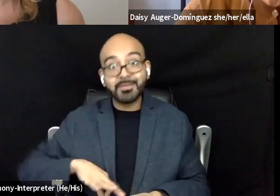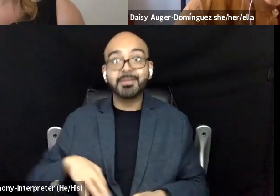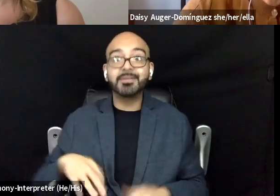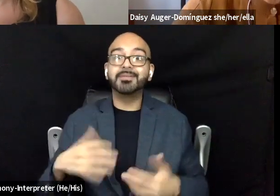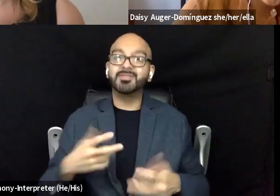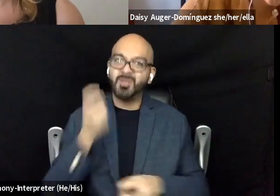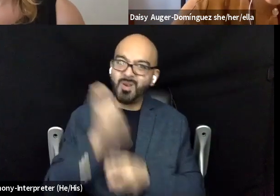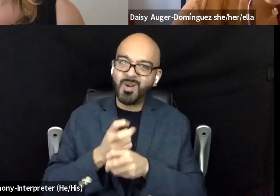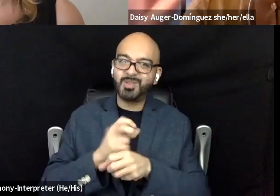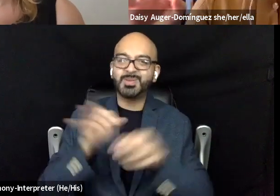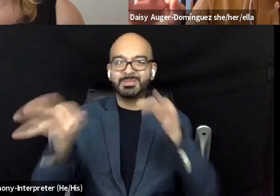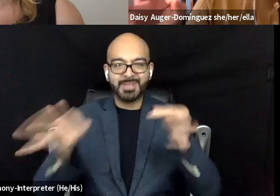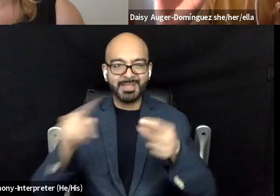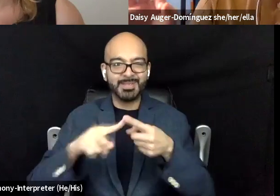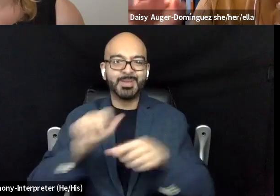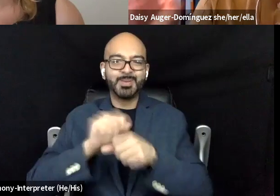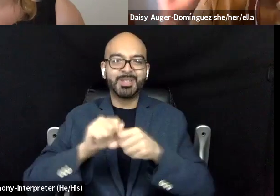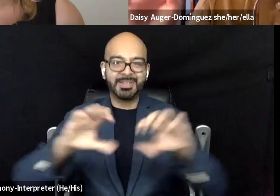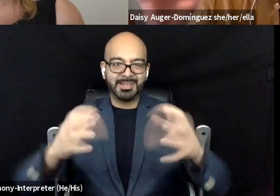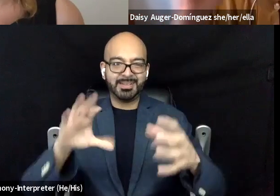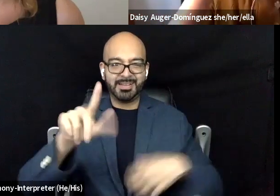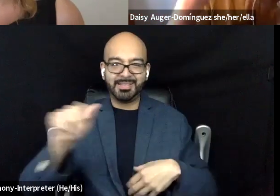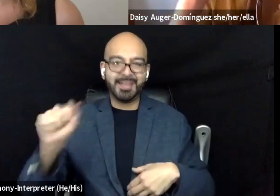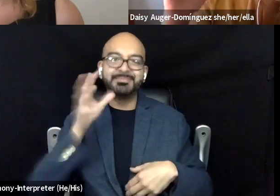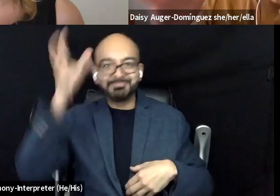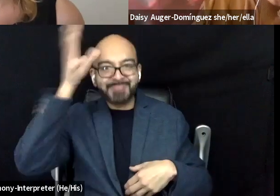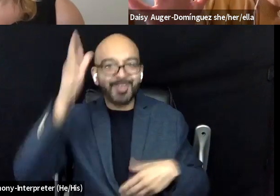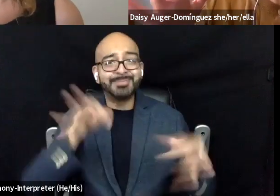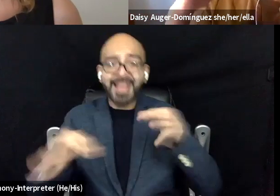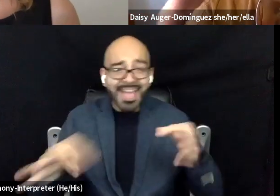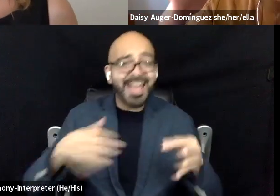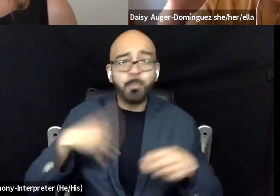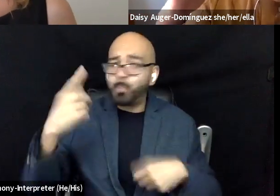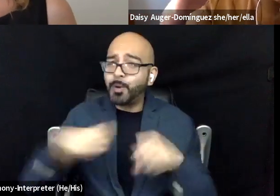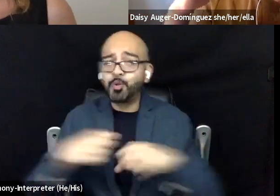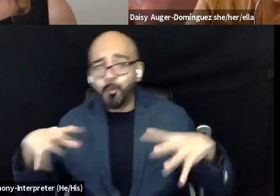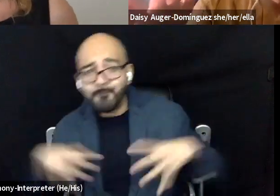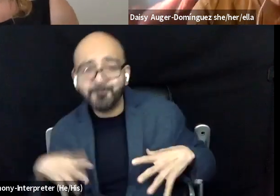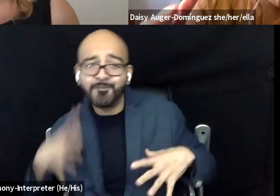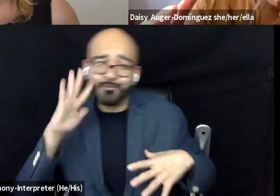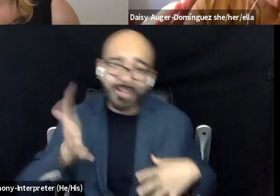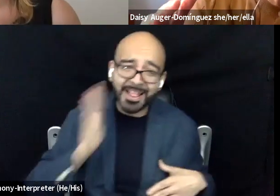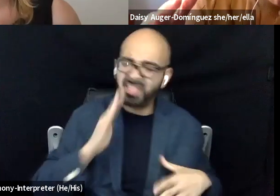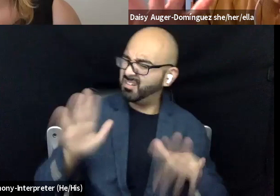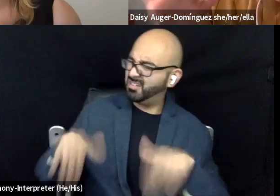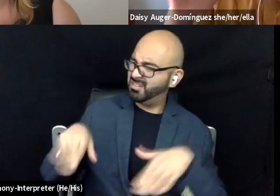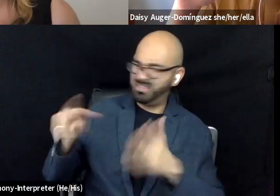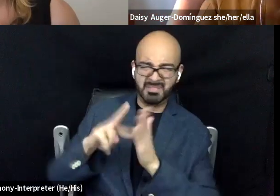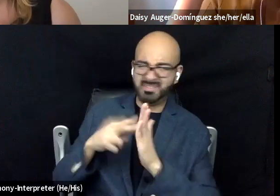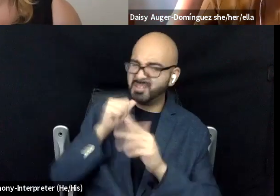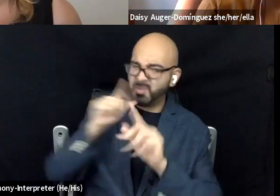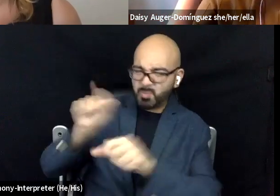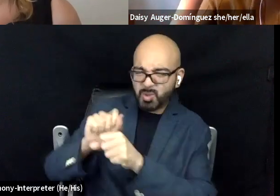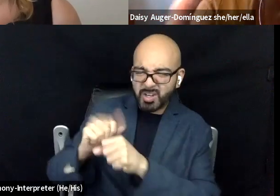working class parents, especially my abuela, my grandmother, who just kept on going like, wait, you don't go into the office every day and